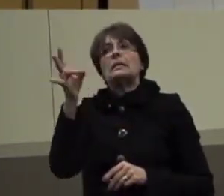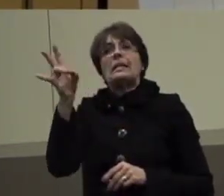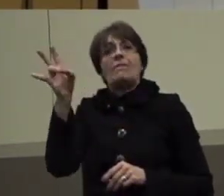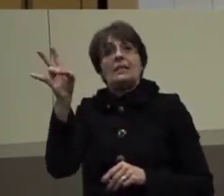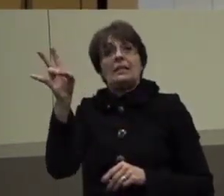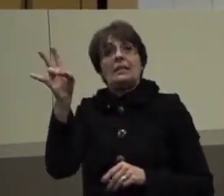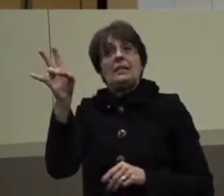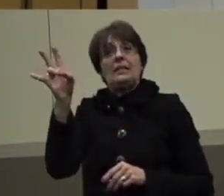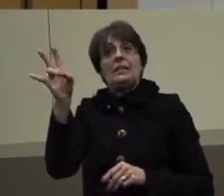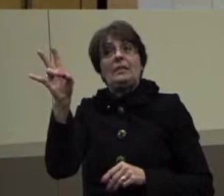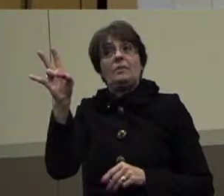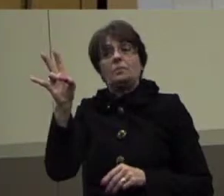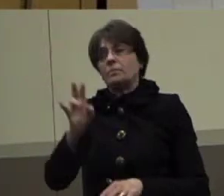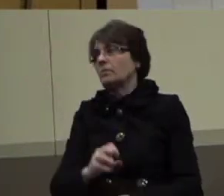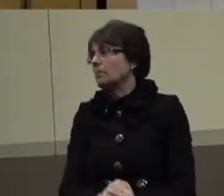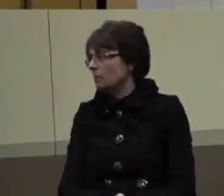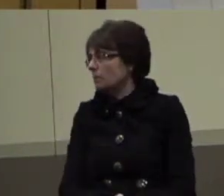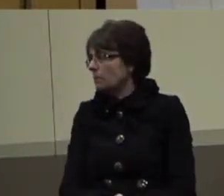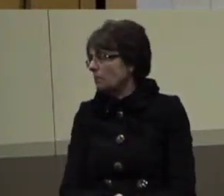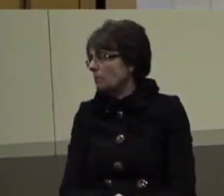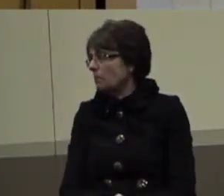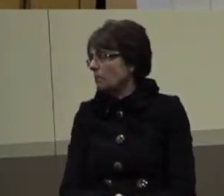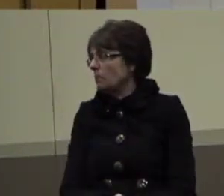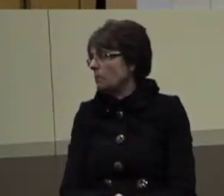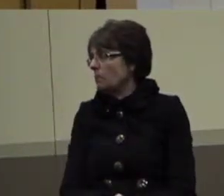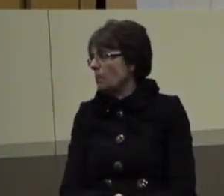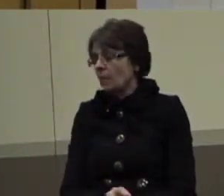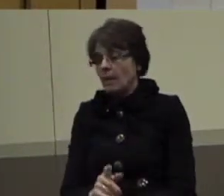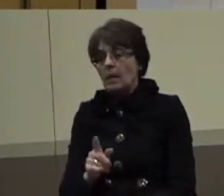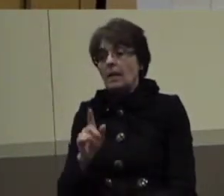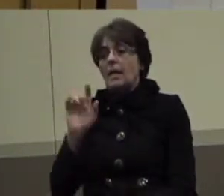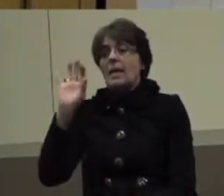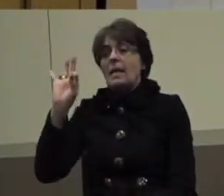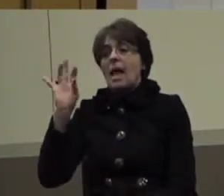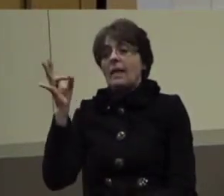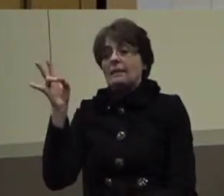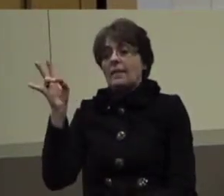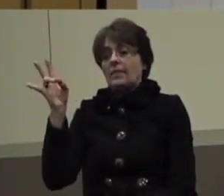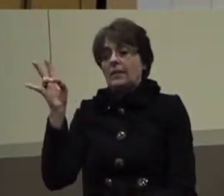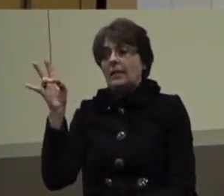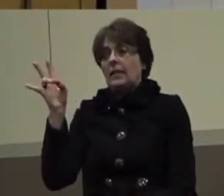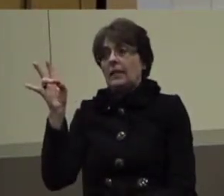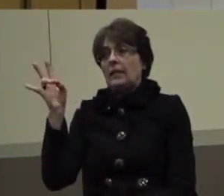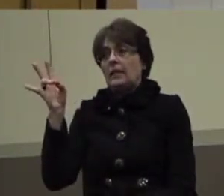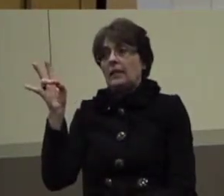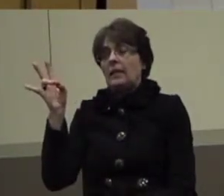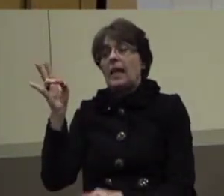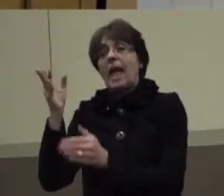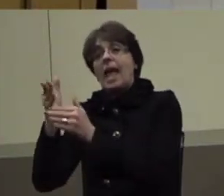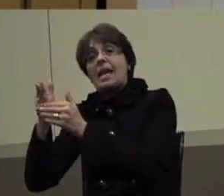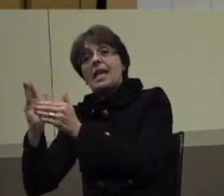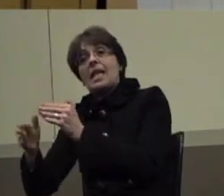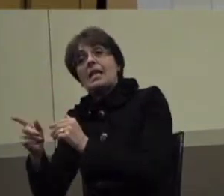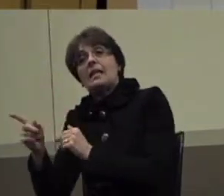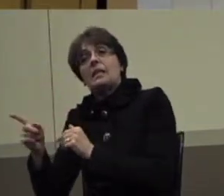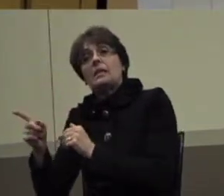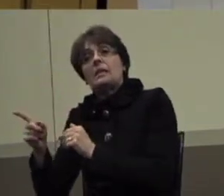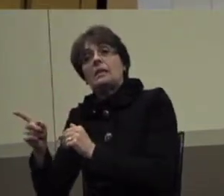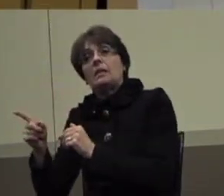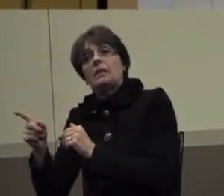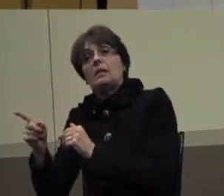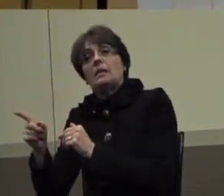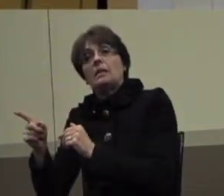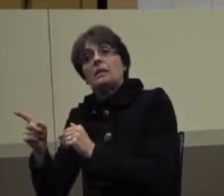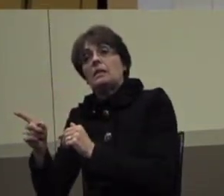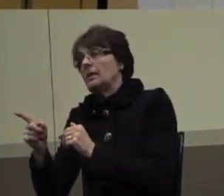9:17. I think I just put a space in there. 9:17, and it ended at, it would probably help if I got a